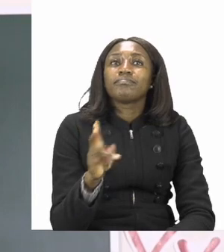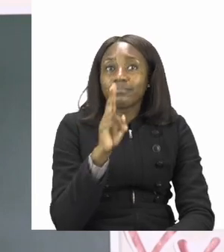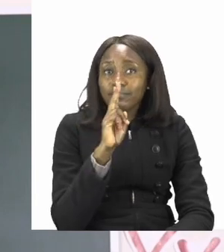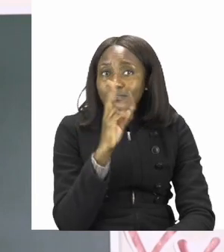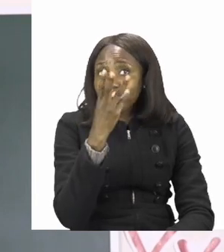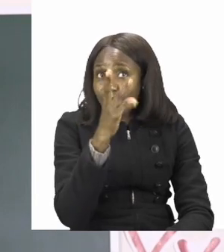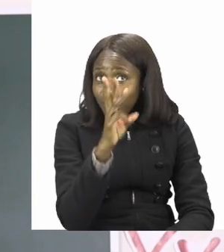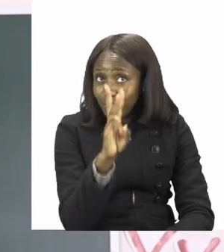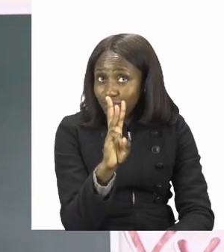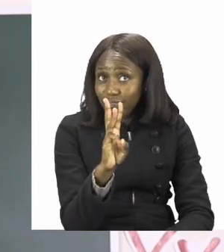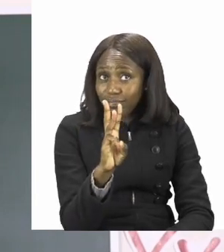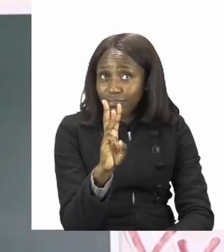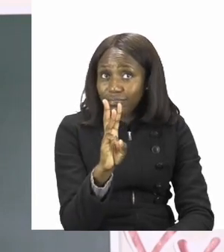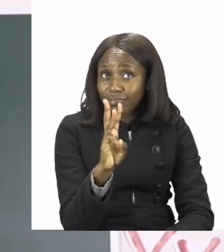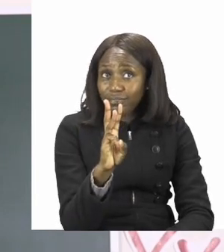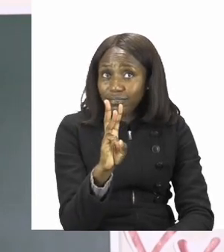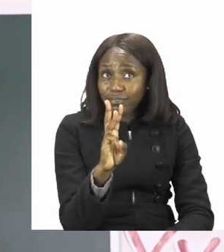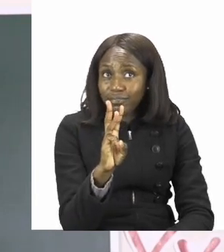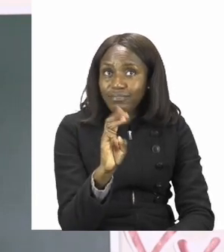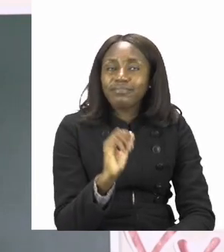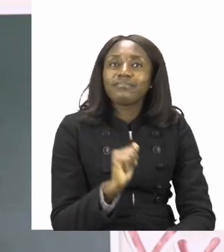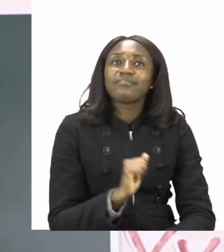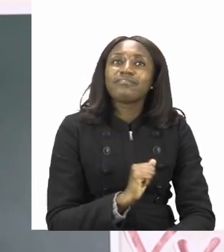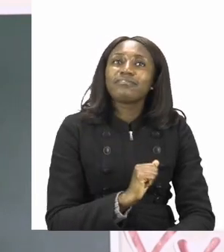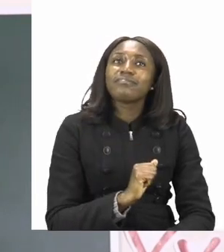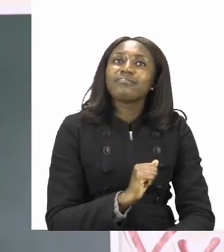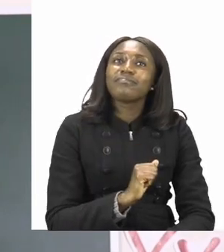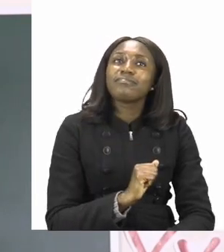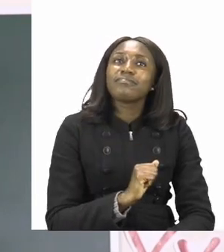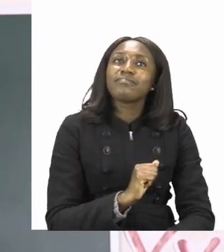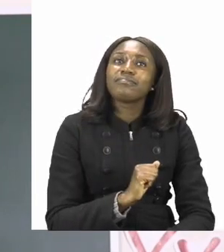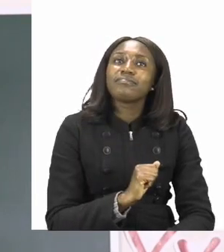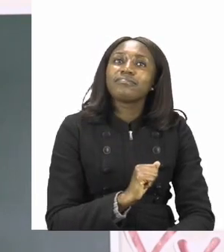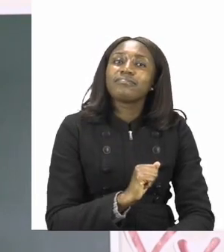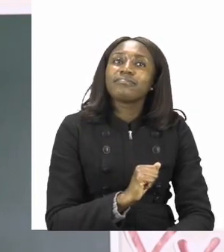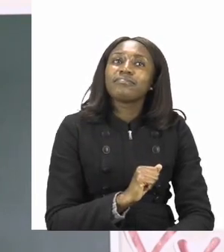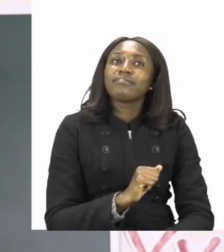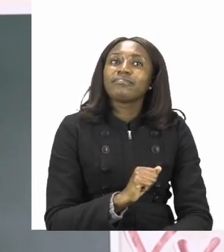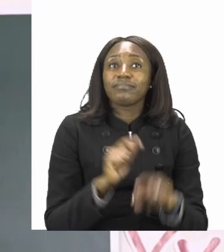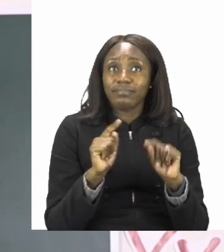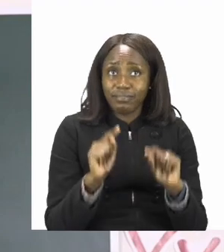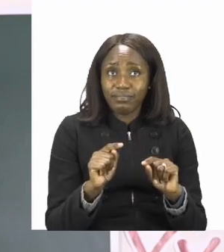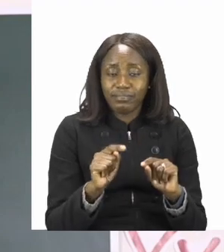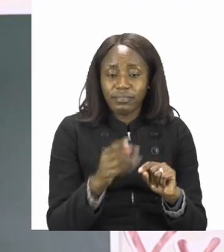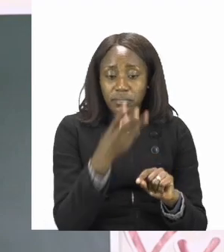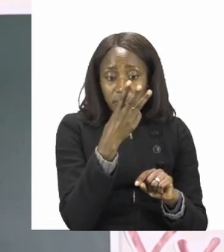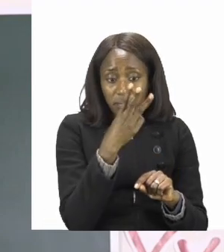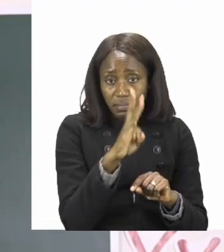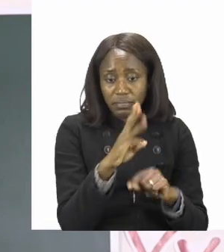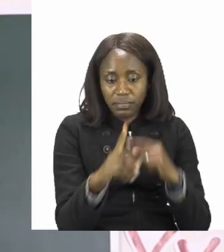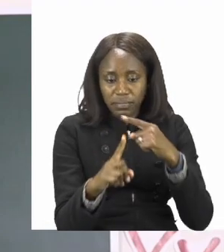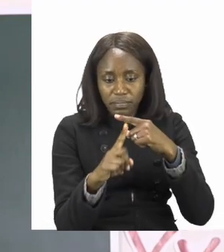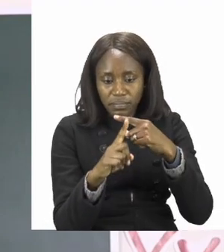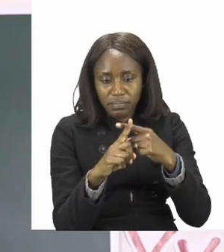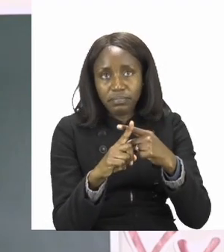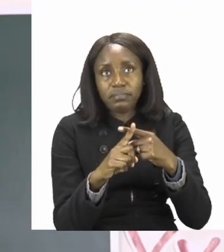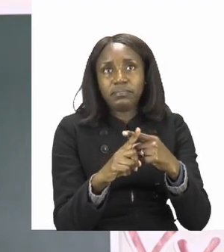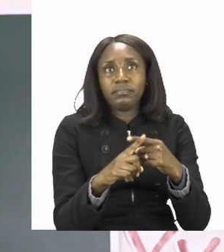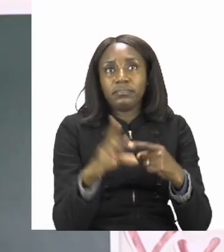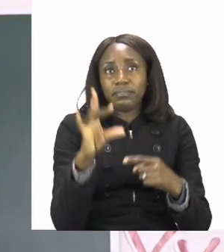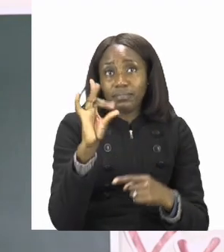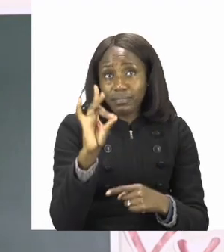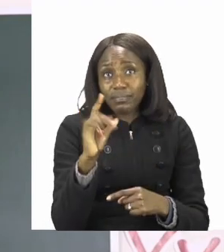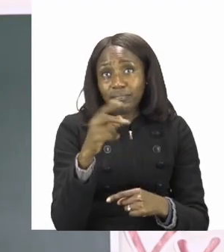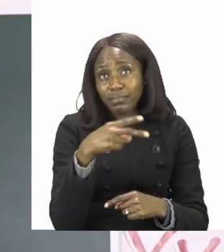answer is definitely 6. So our sum now says 6 plus